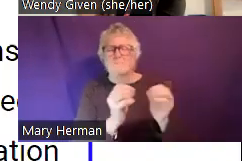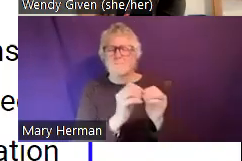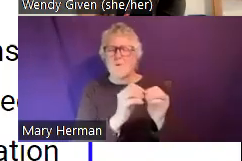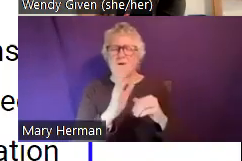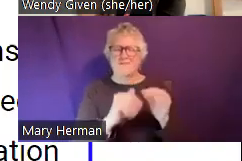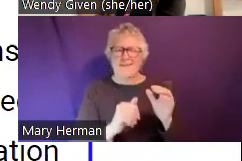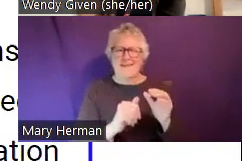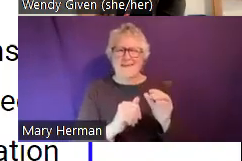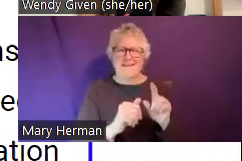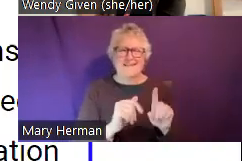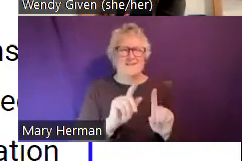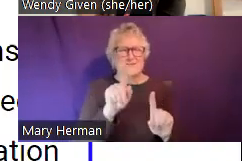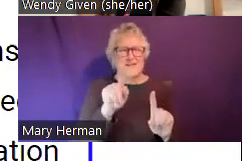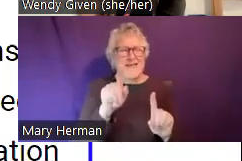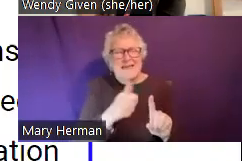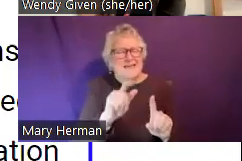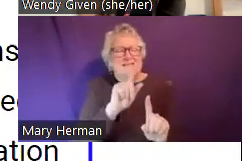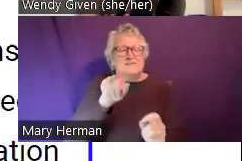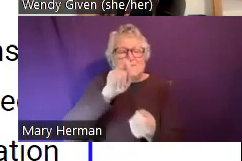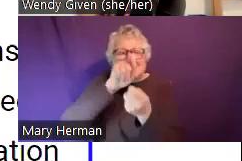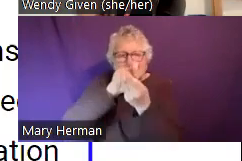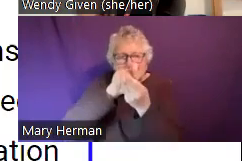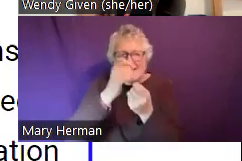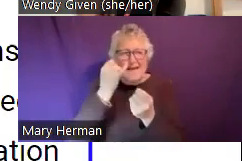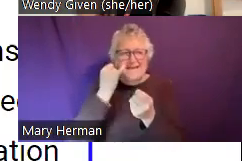that you would want to do.